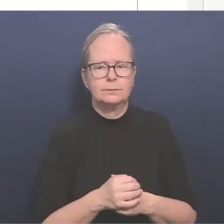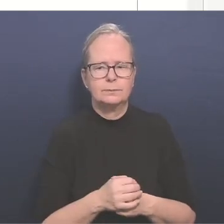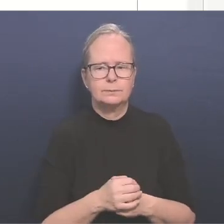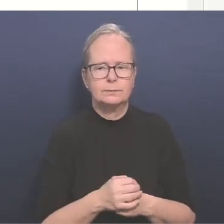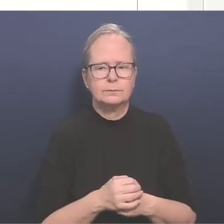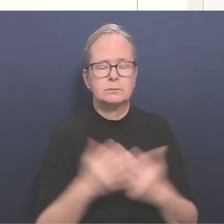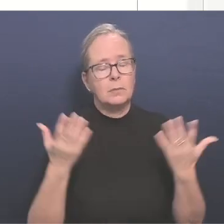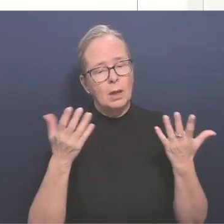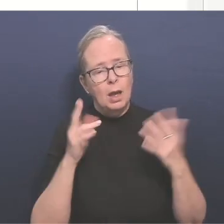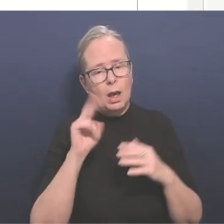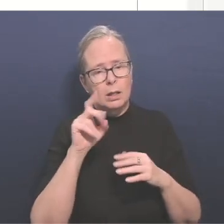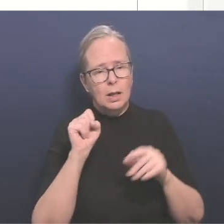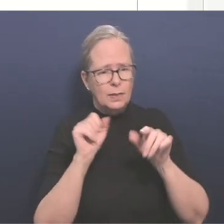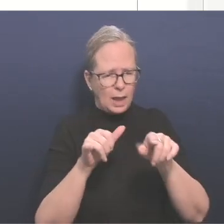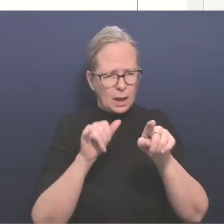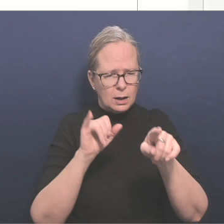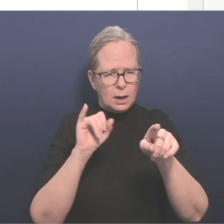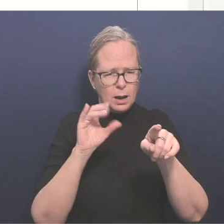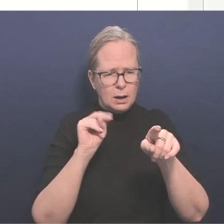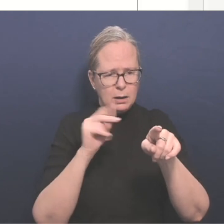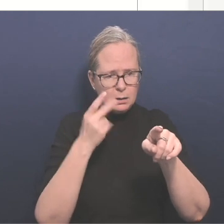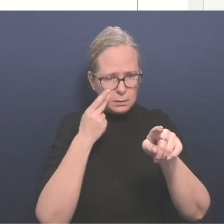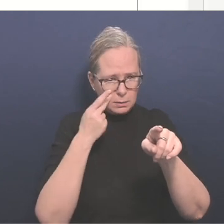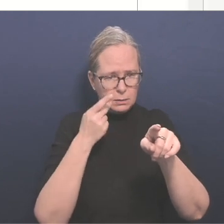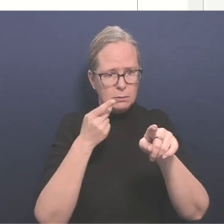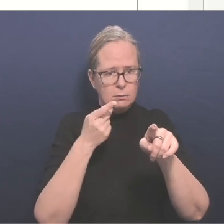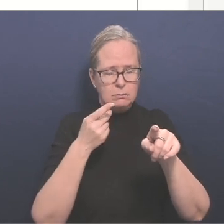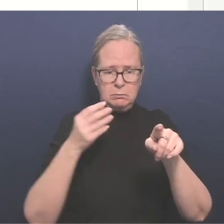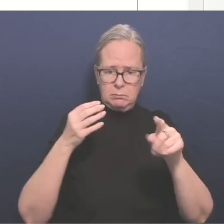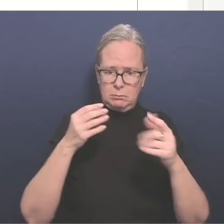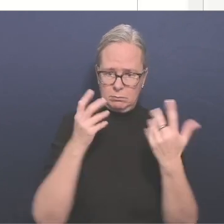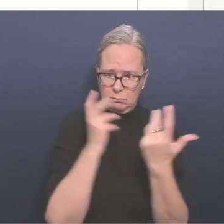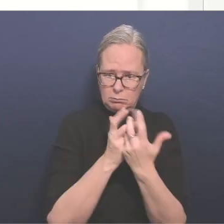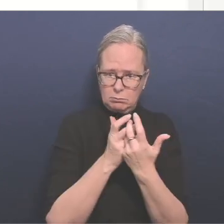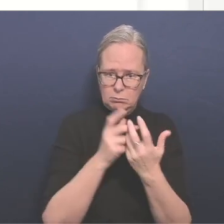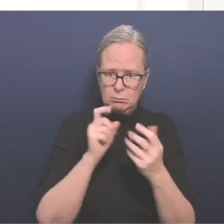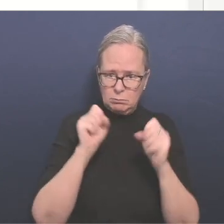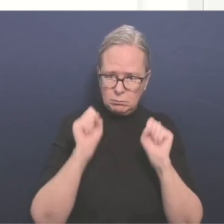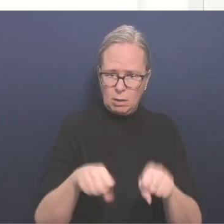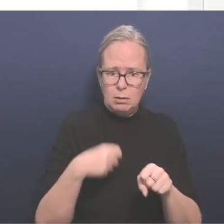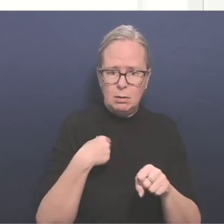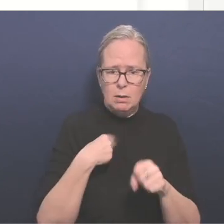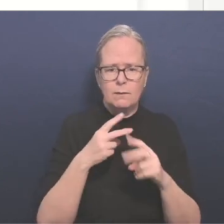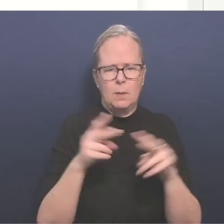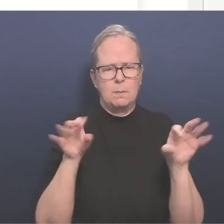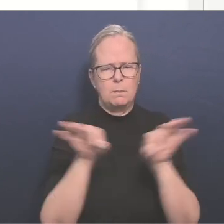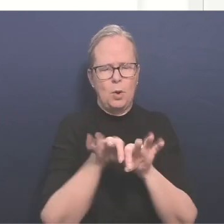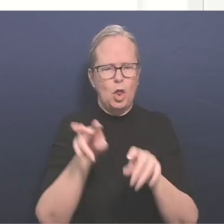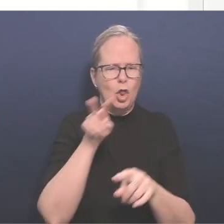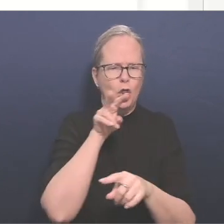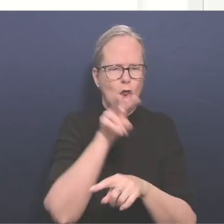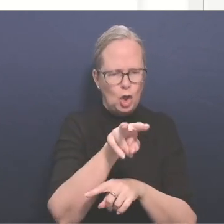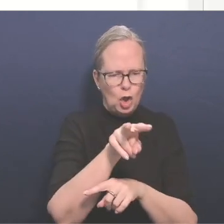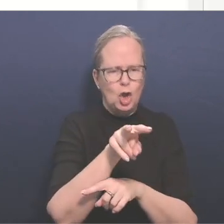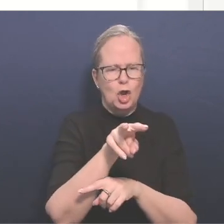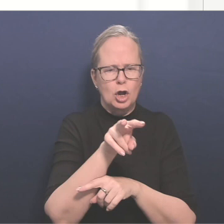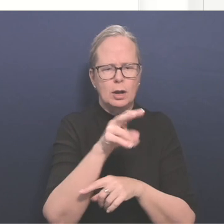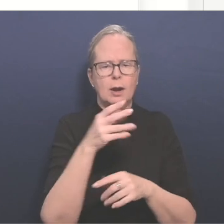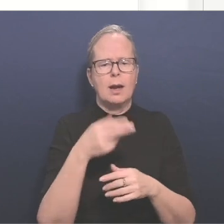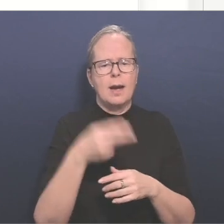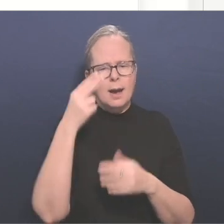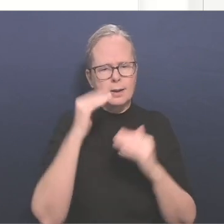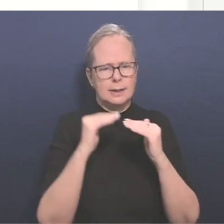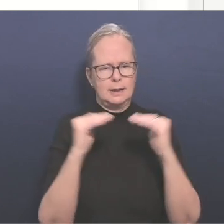the Canada Child Benefit, which is a very prominent benefit it's a